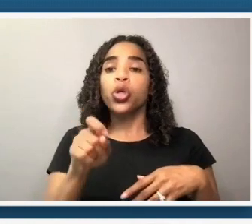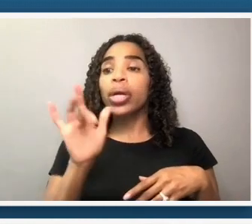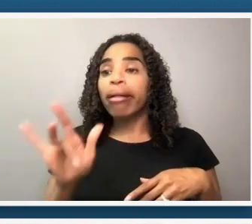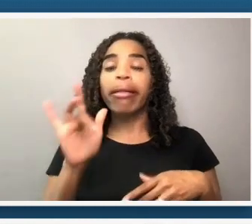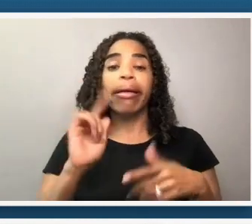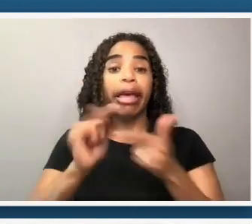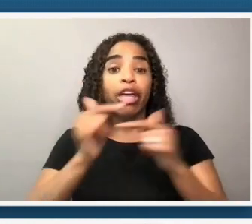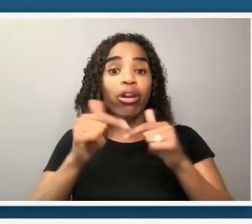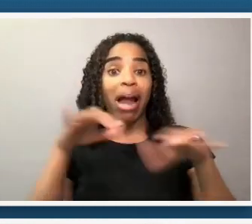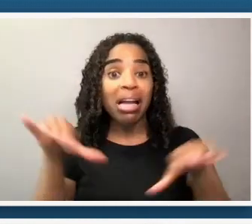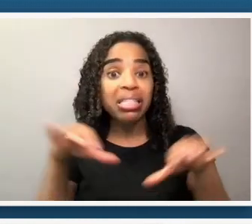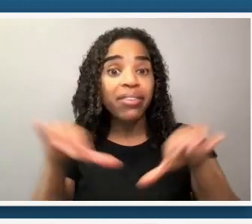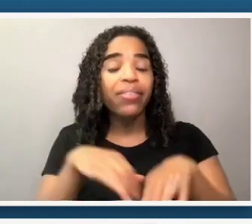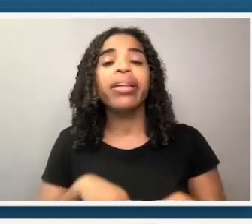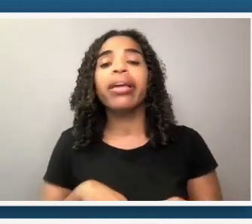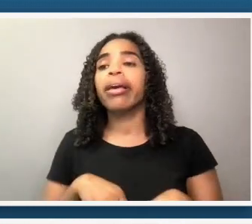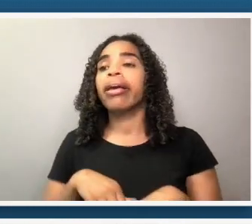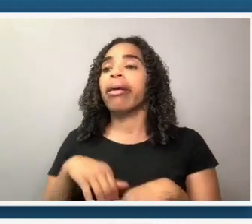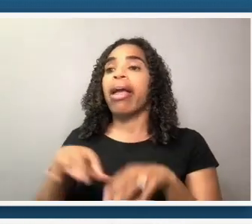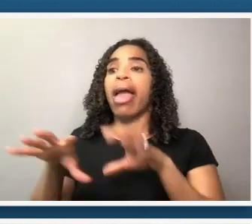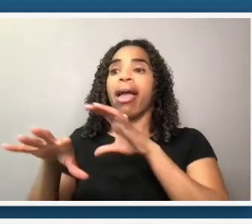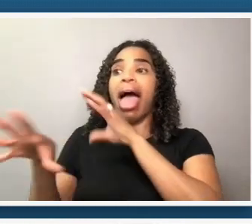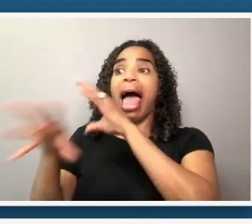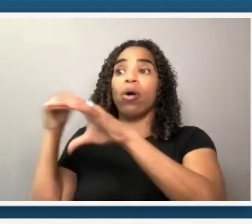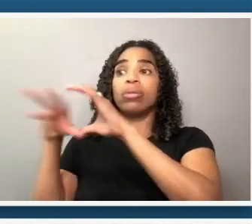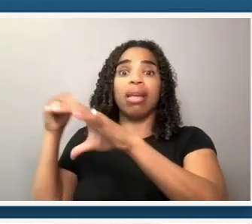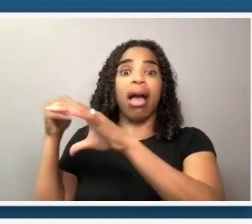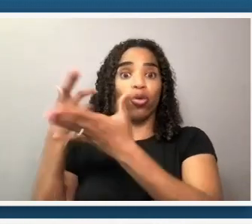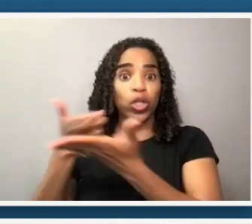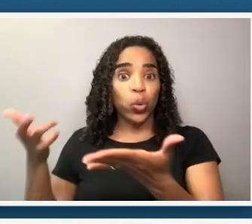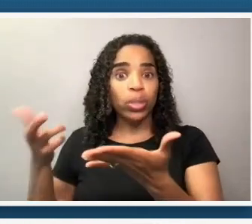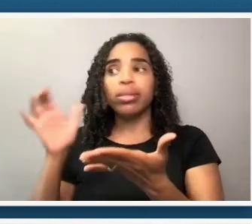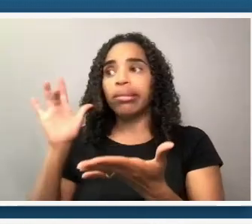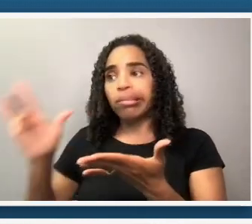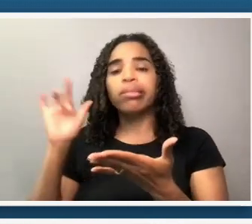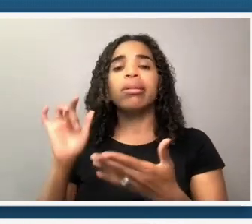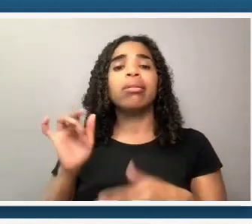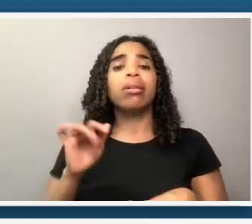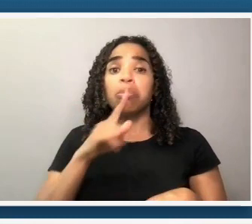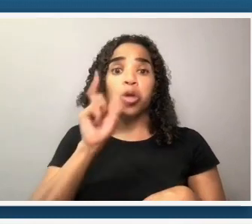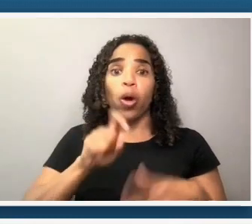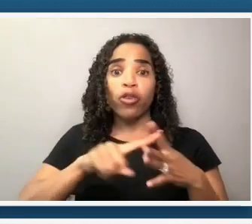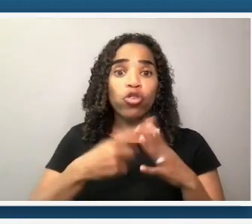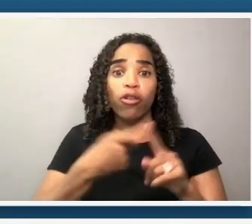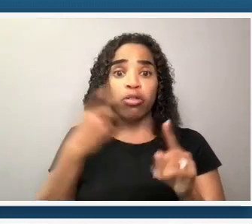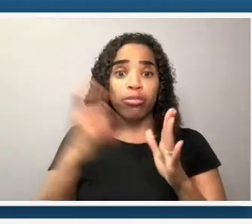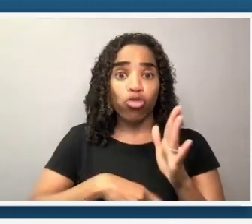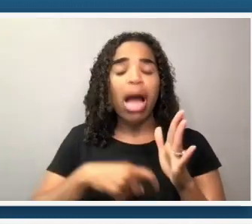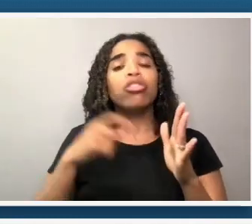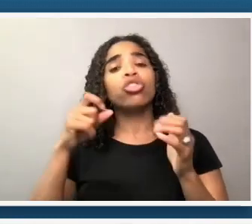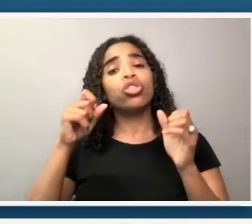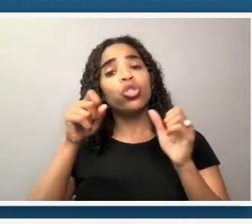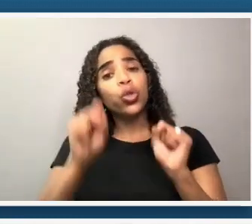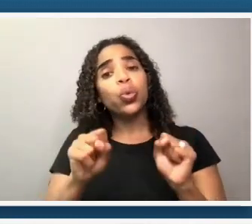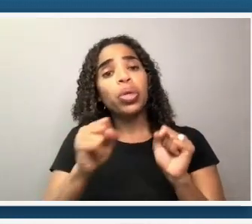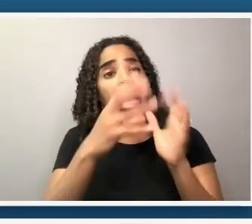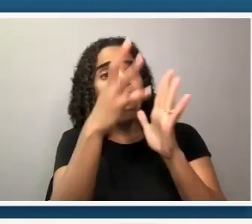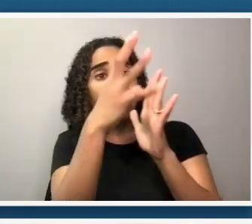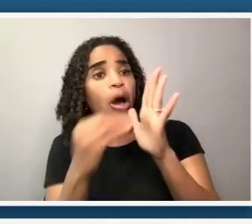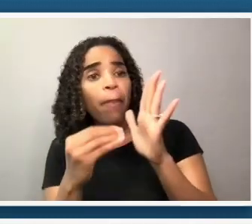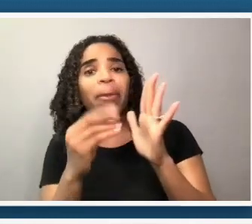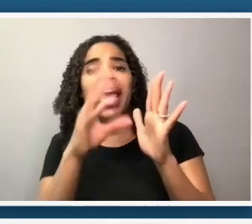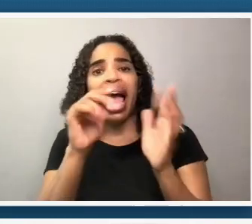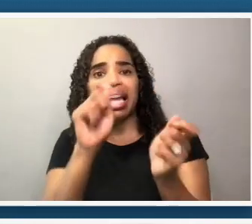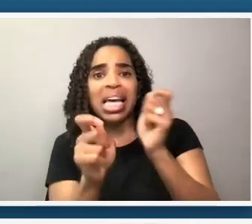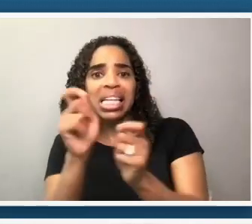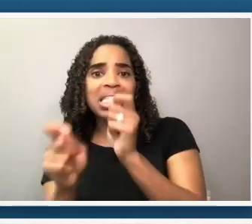can bring in external resources, and you don't have to start from scratch in creating collections. You can copy and adapt a collection